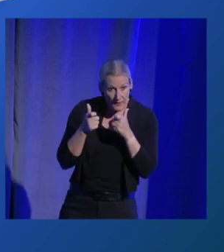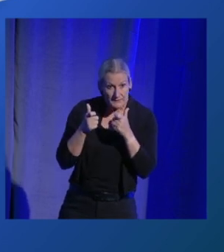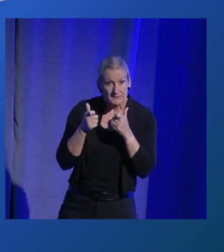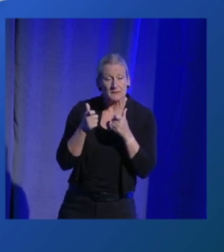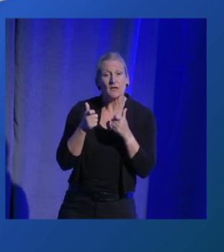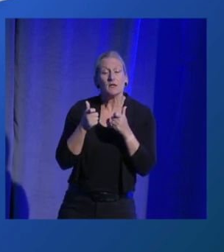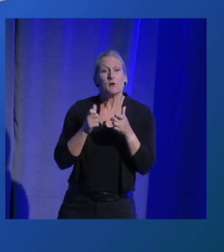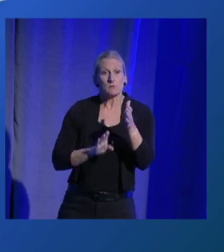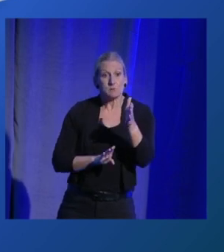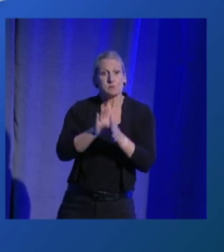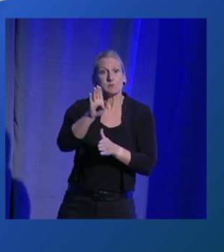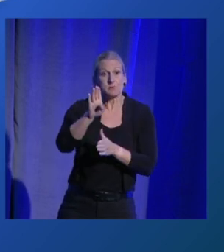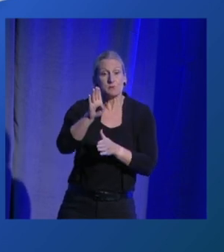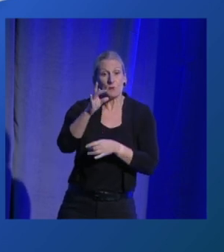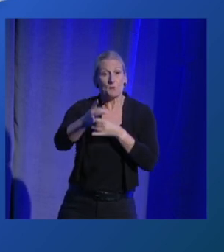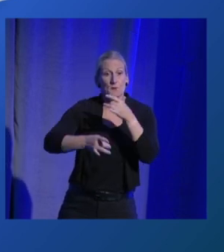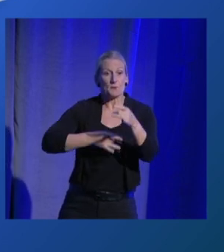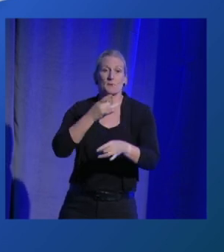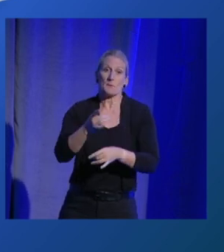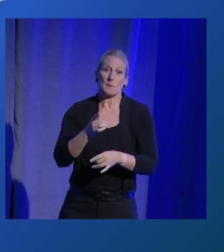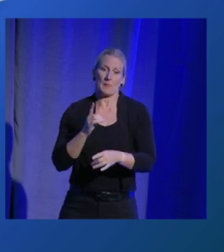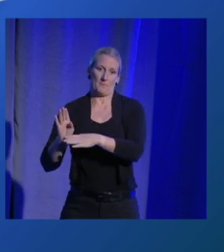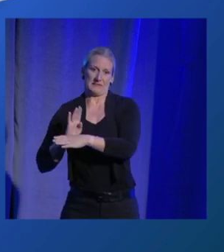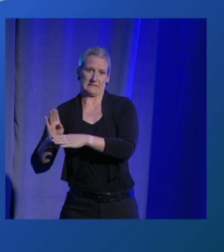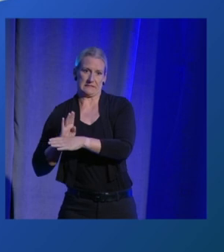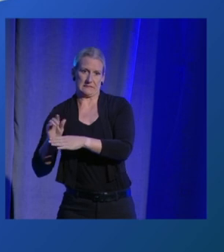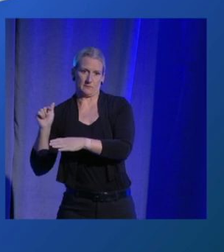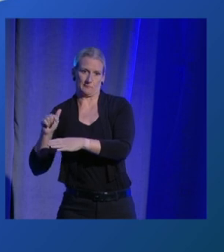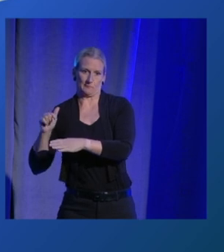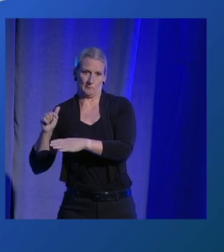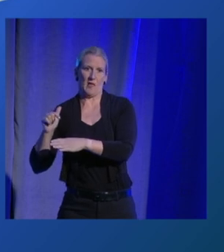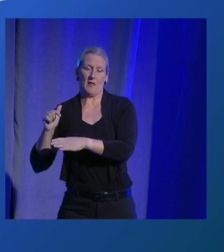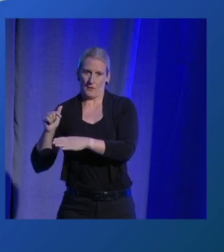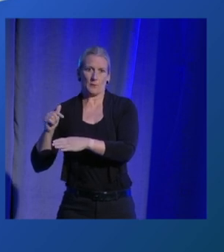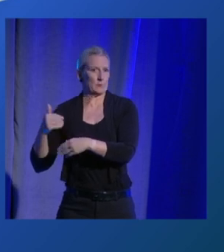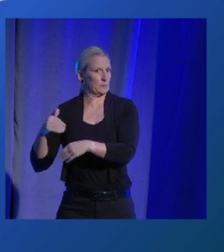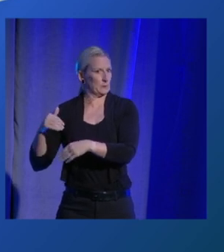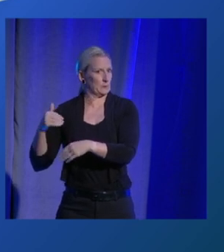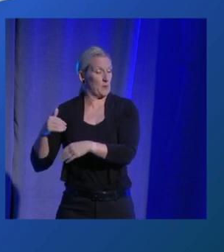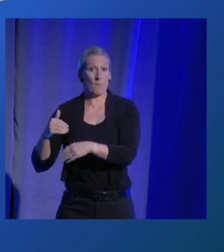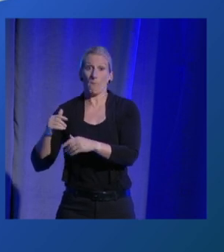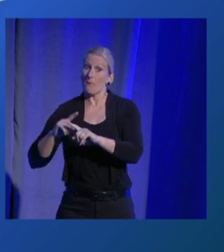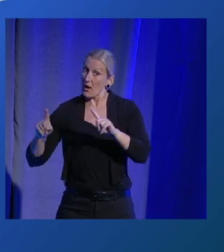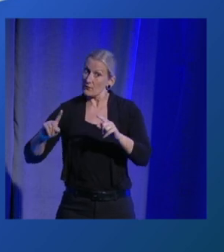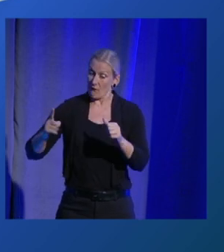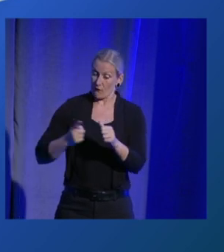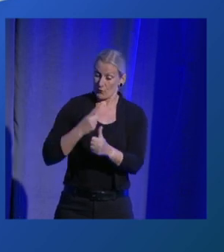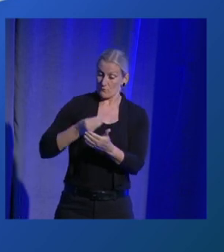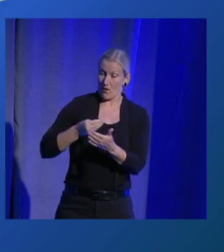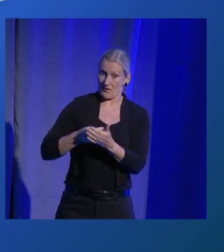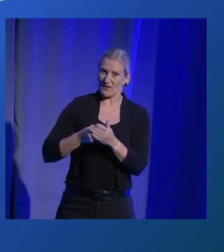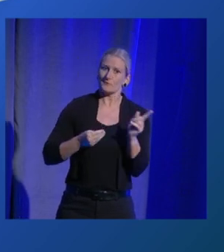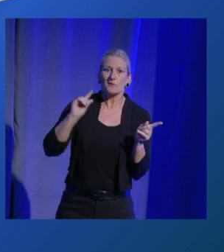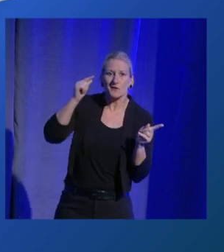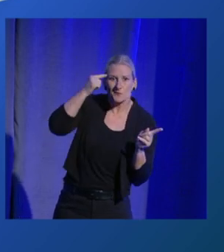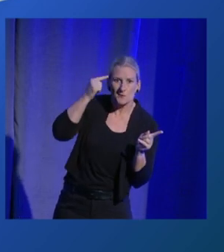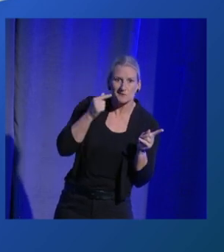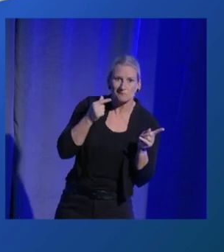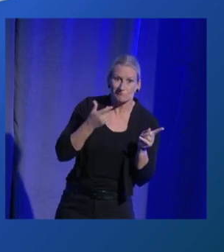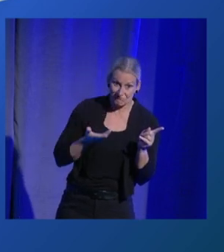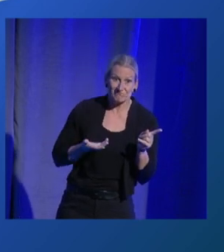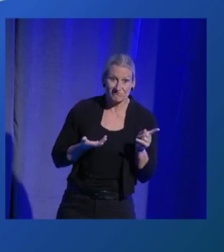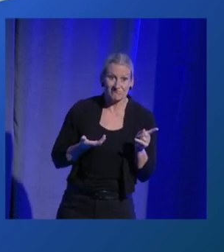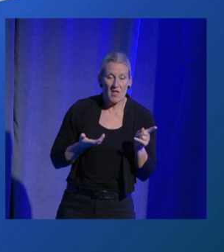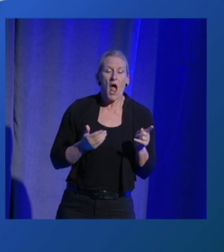satellites is driven by the commercial sector the first funding again came from the government it